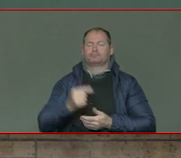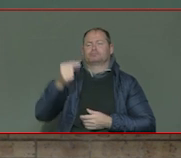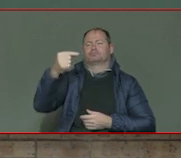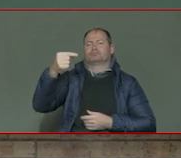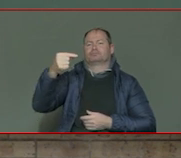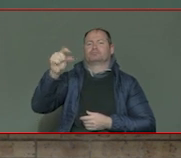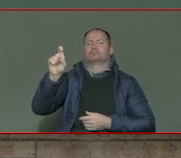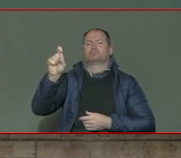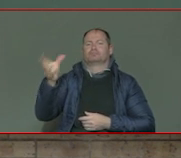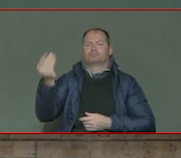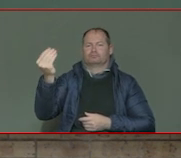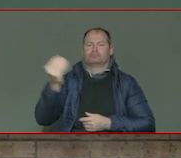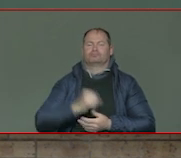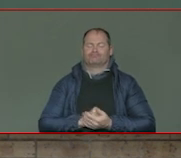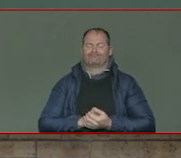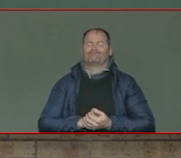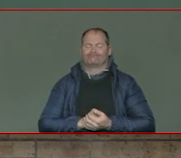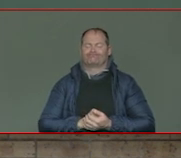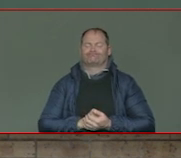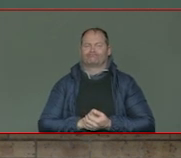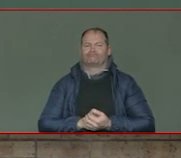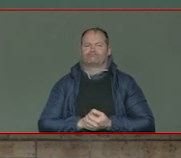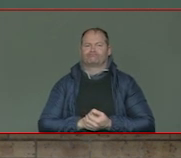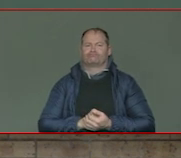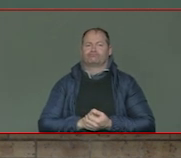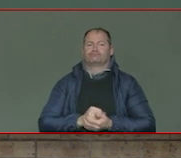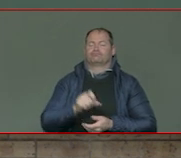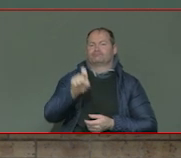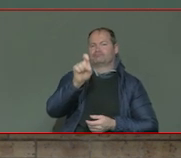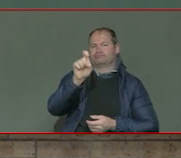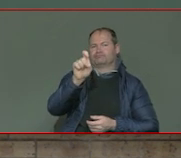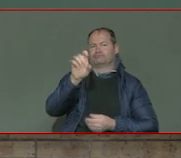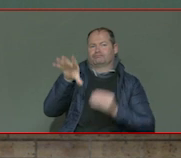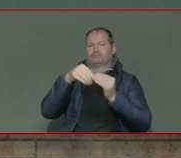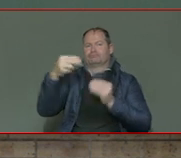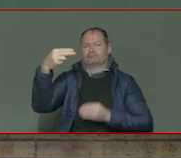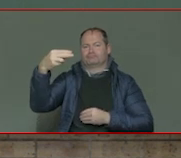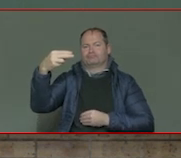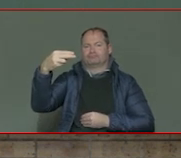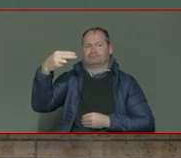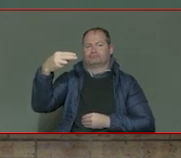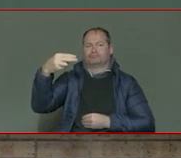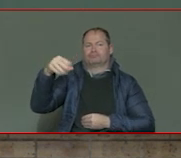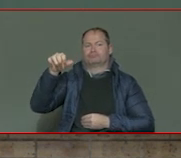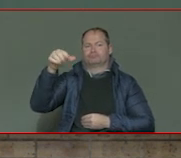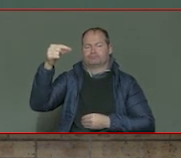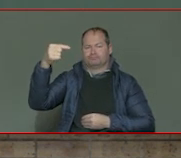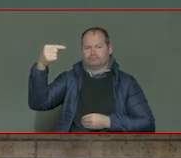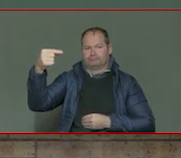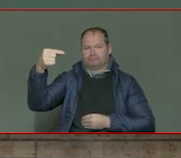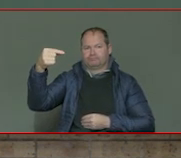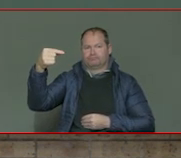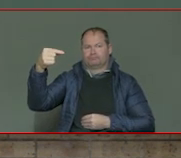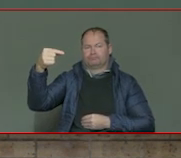x. Agree? And I'm going to put x plus h into the g graph. I'm going to get the g of x plus